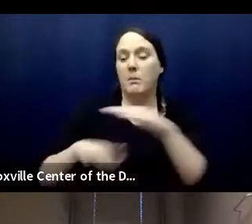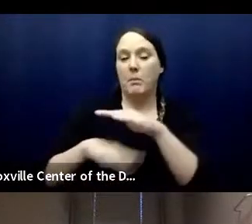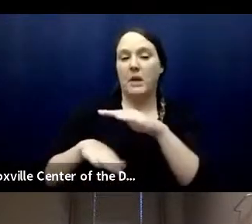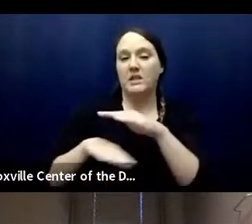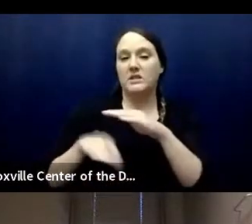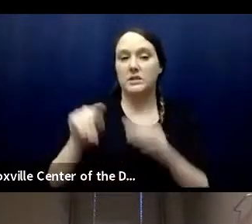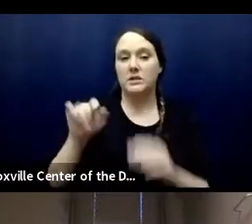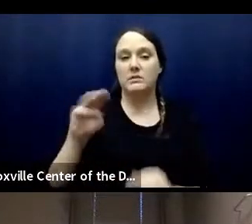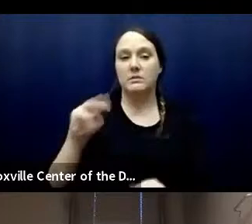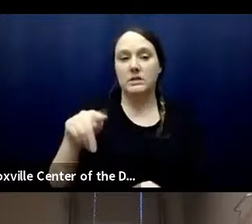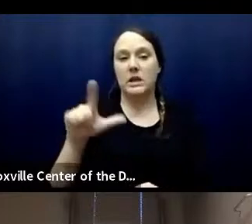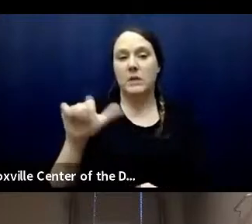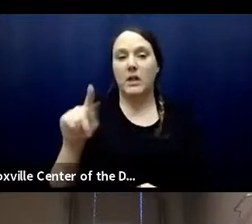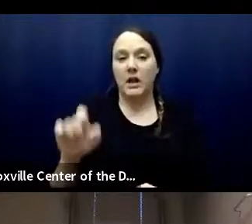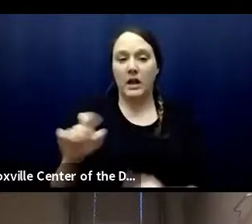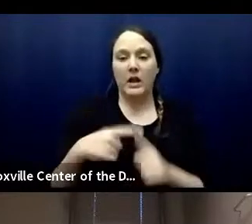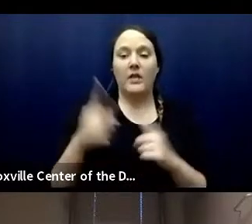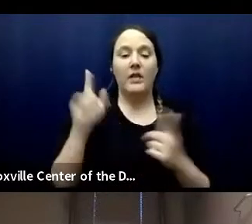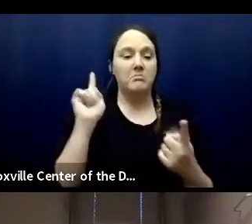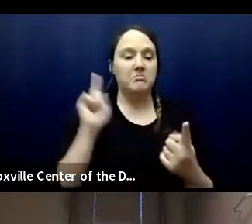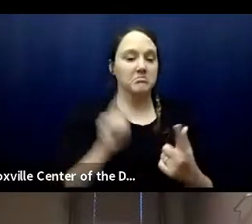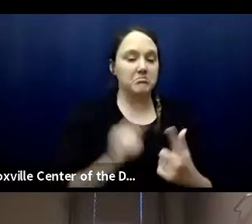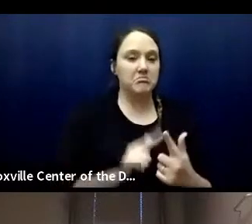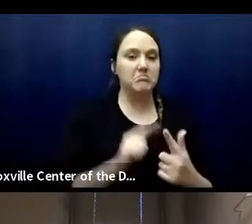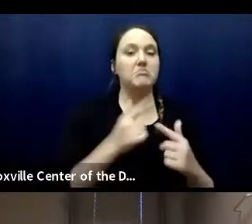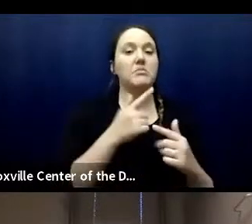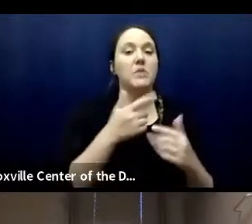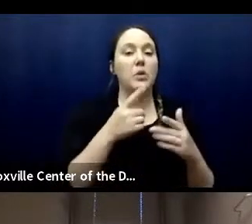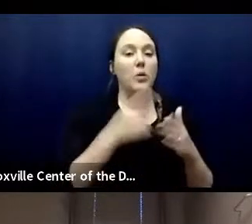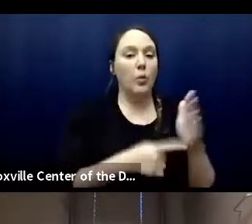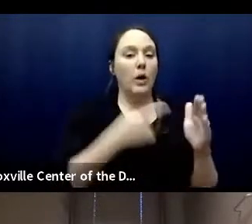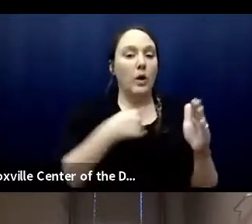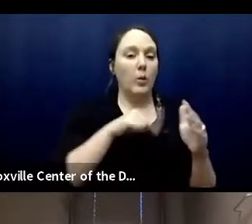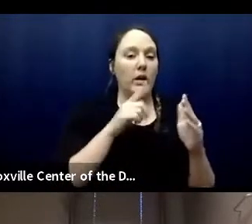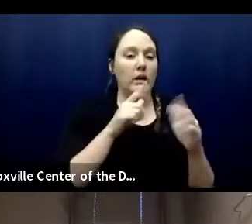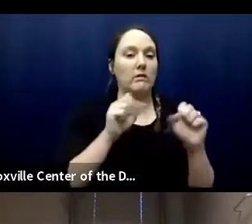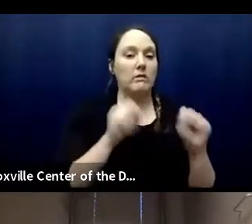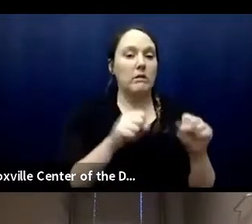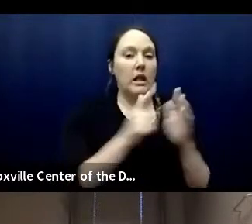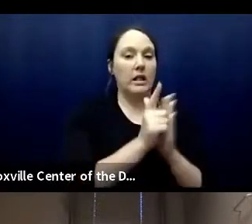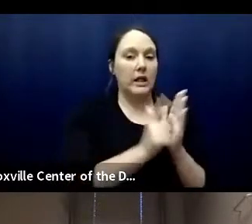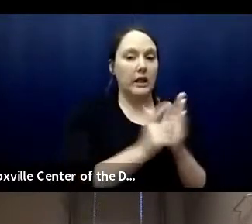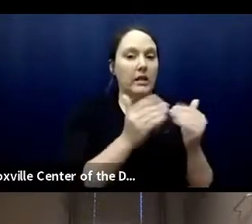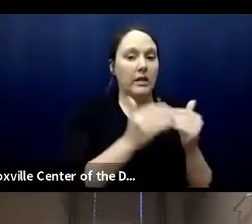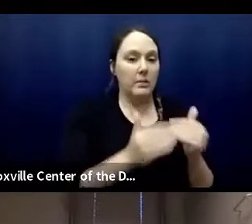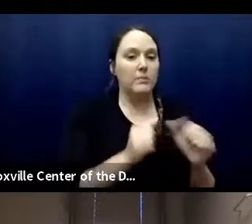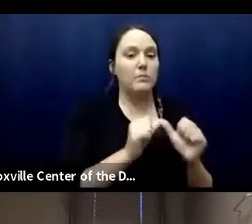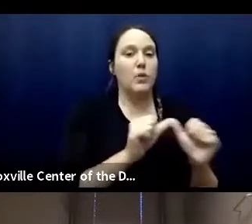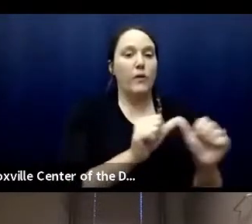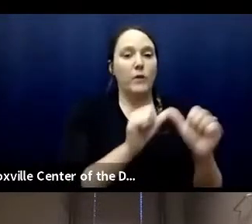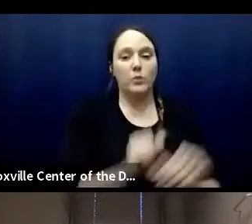basic. Get this down to what can allow us to legally move forward. And that's all it is.